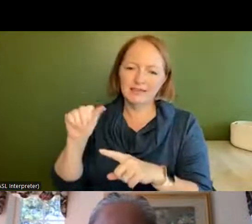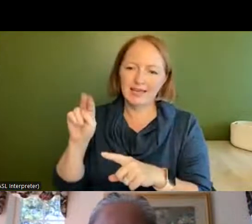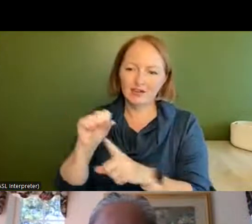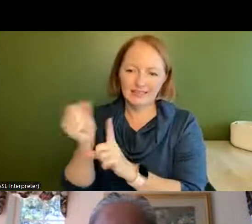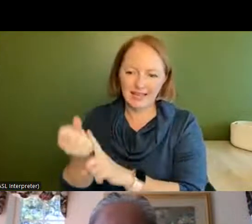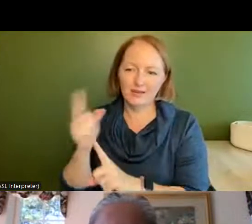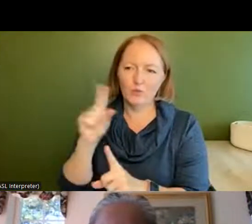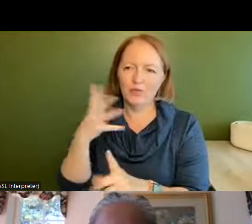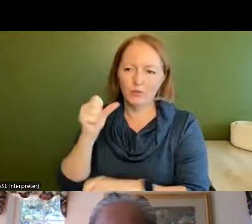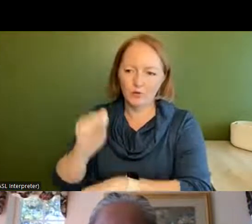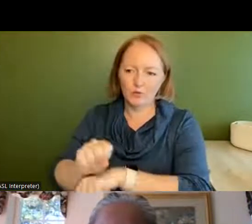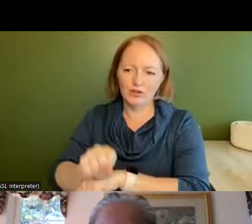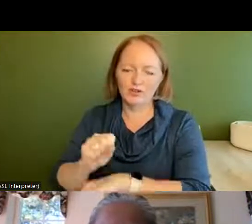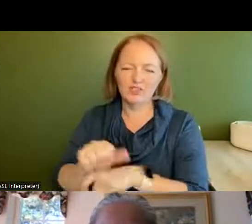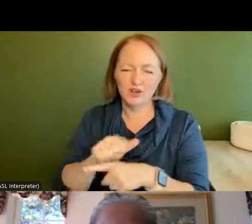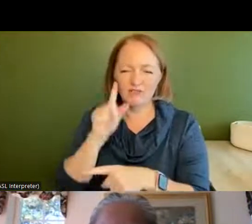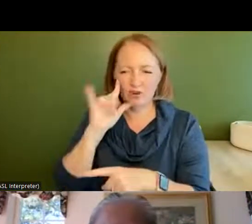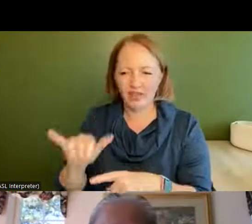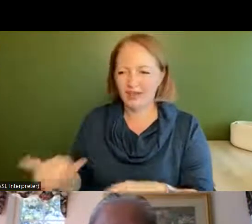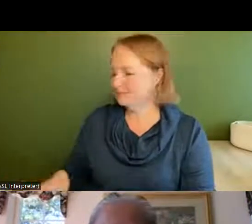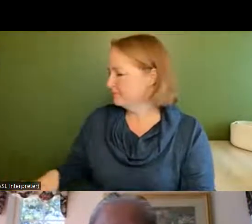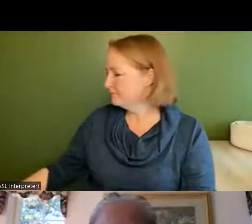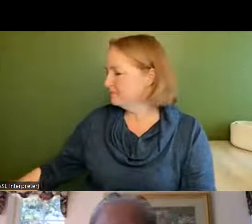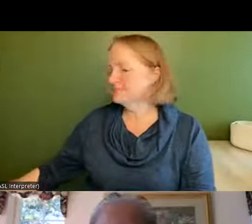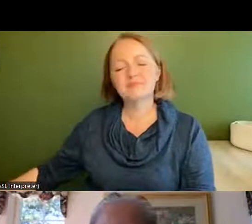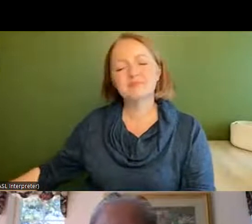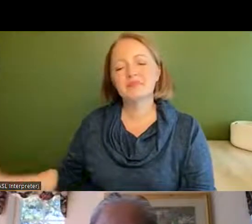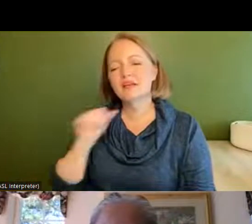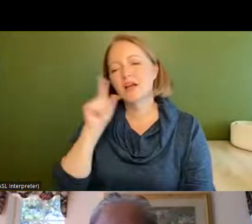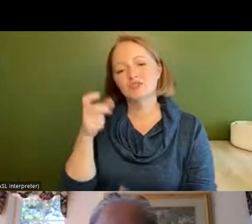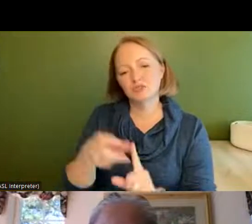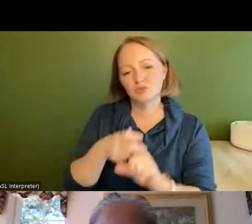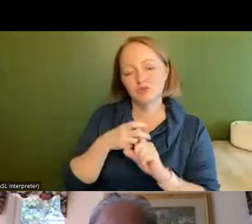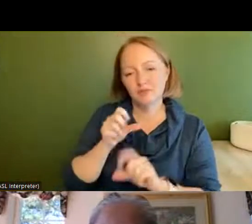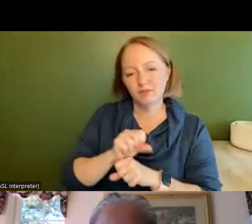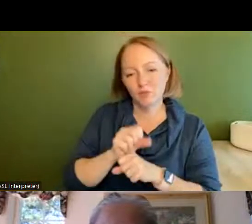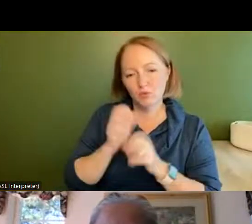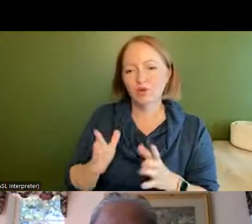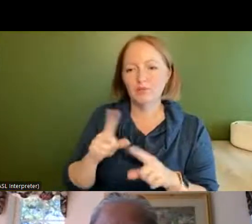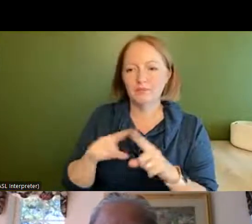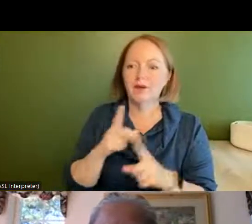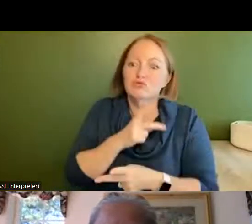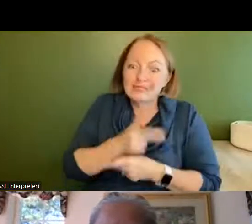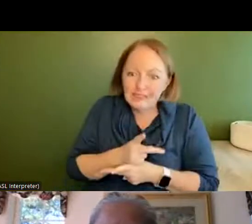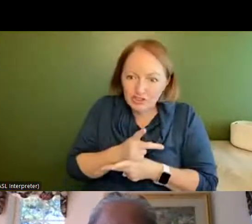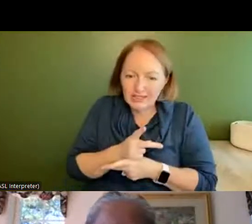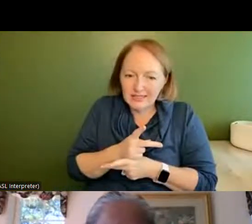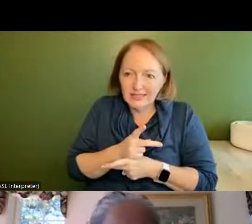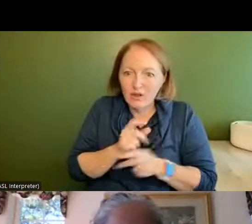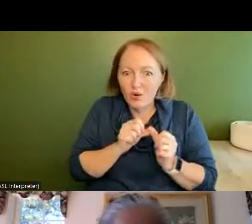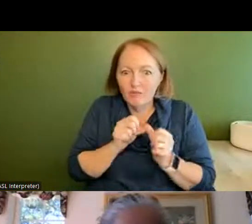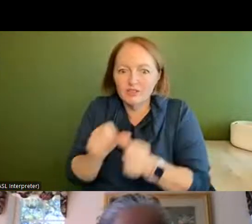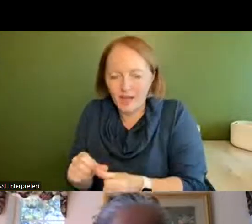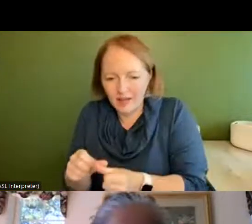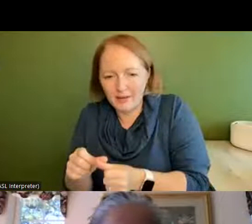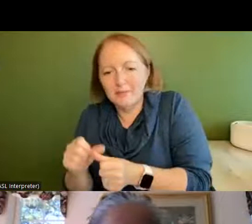that they would like to receive training in. Because it's not just the recruitment of the workers, but the retention over time,